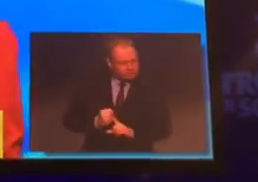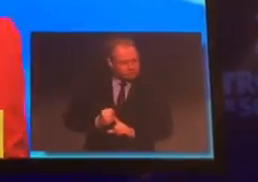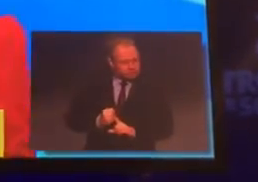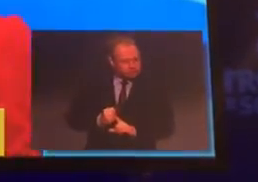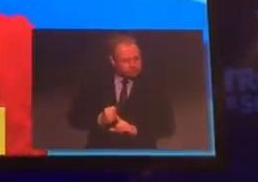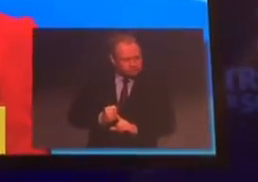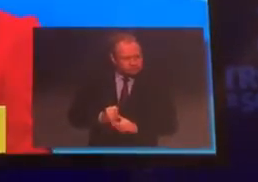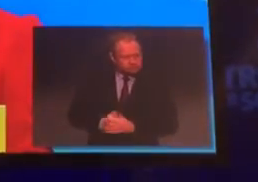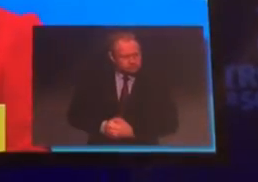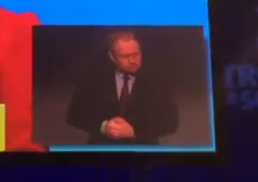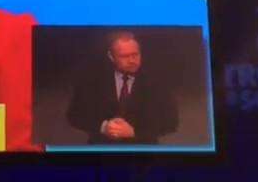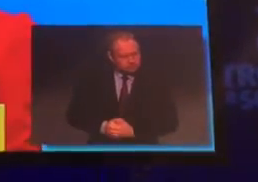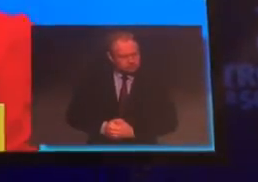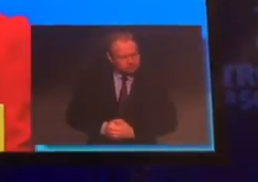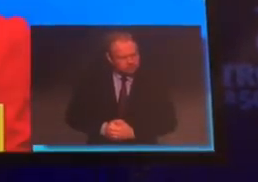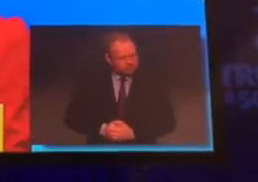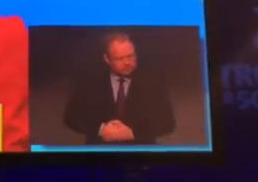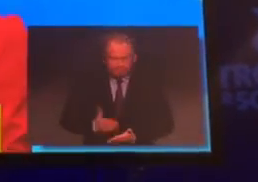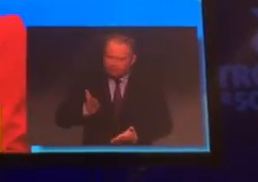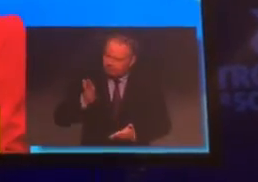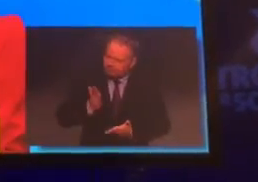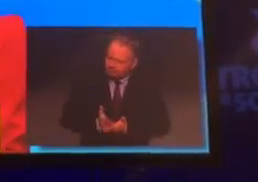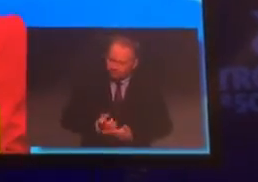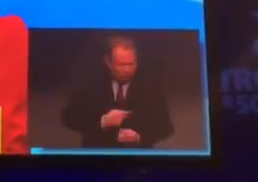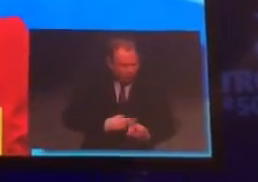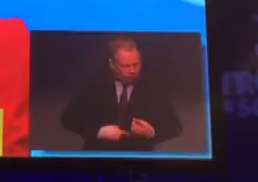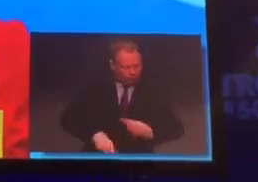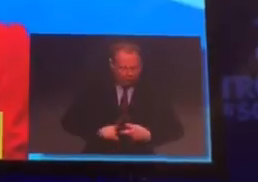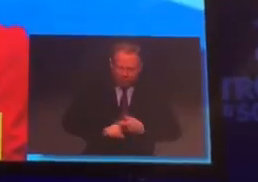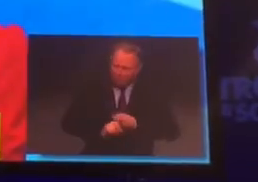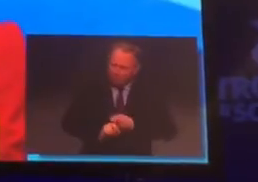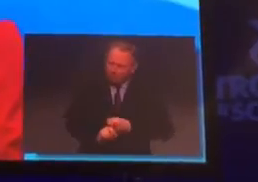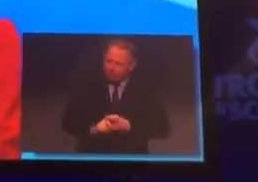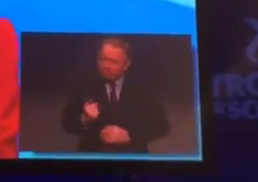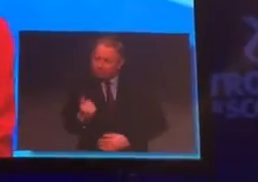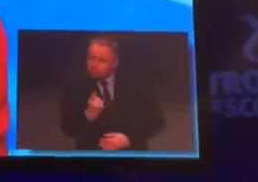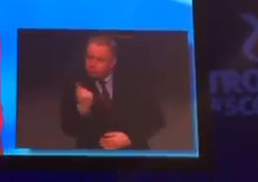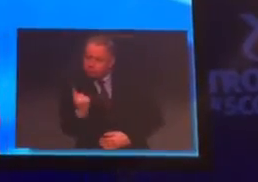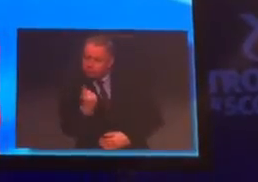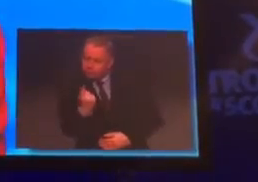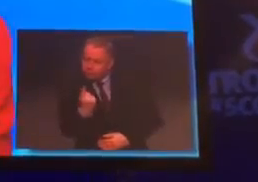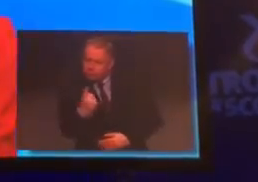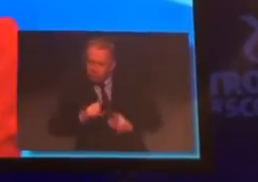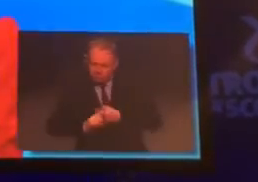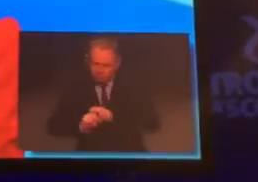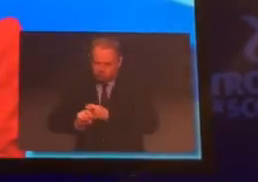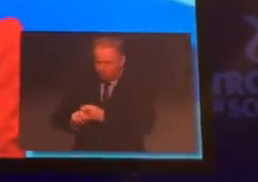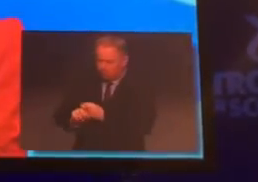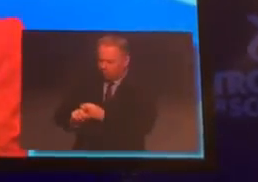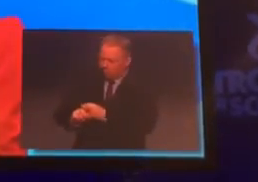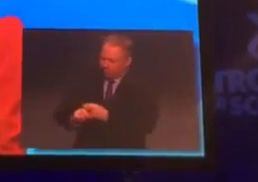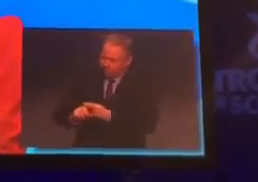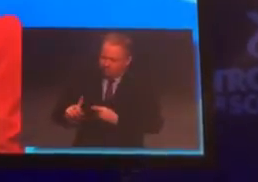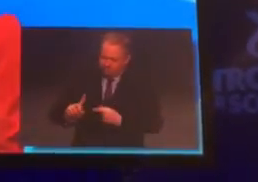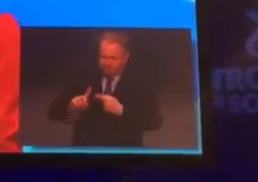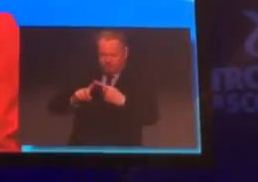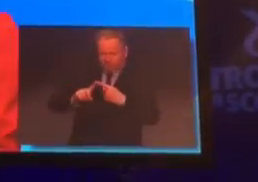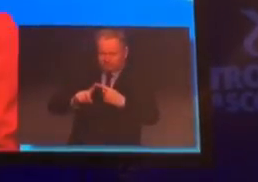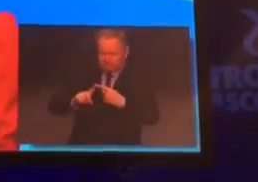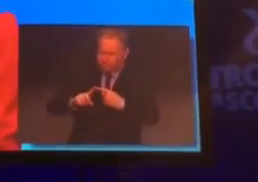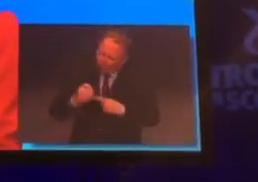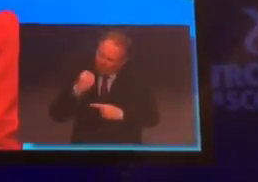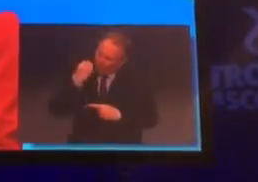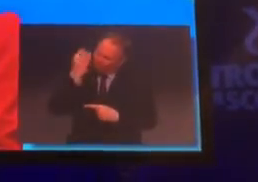in no doubt. Our loyalty and our allegiance is first, last and always